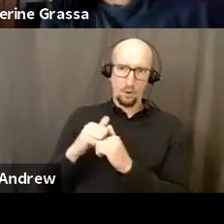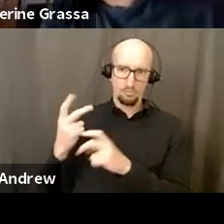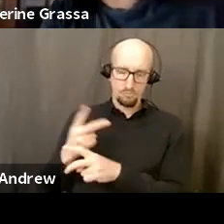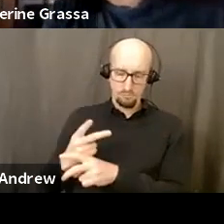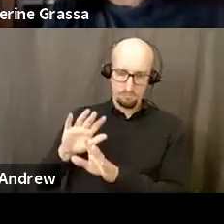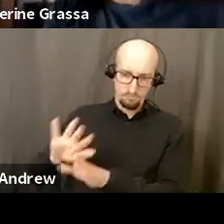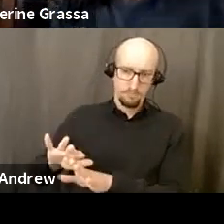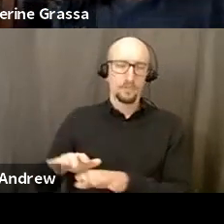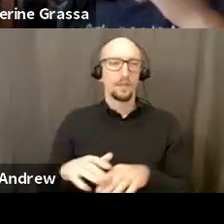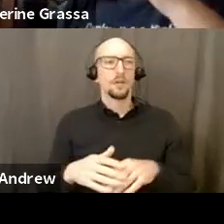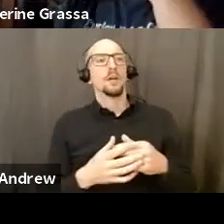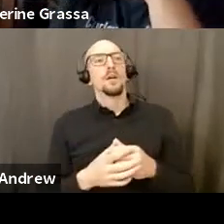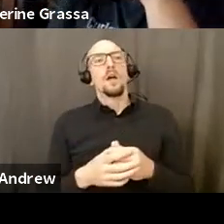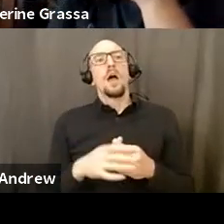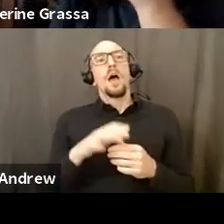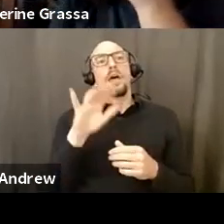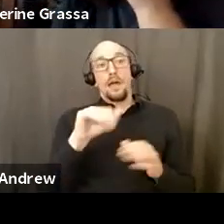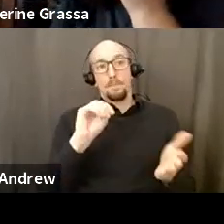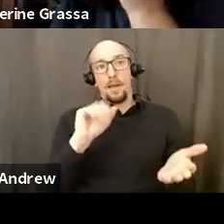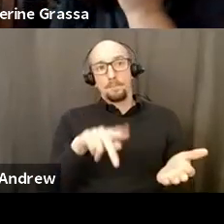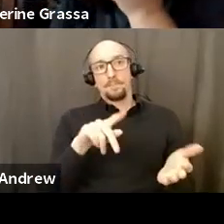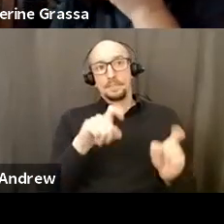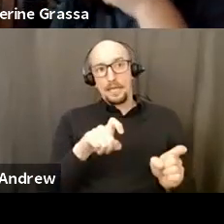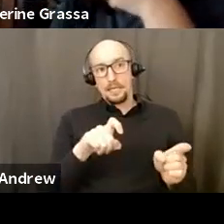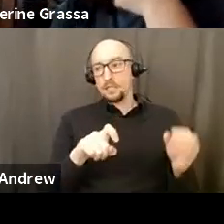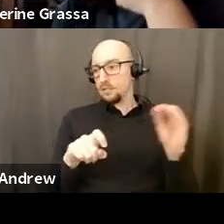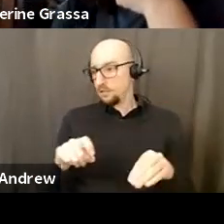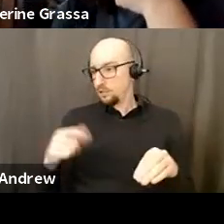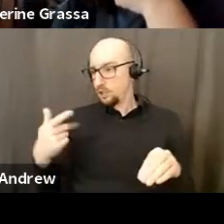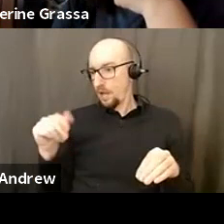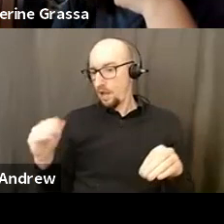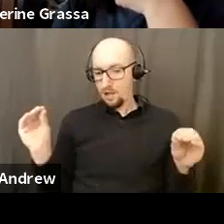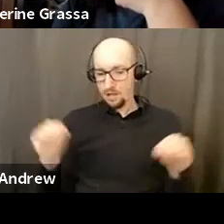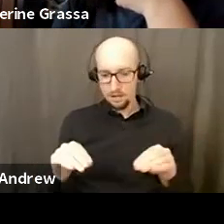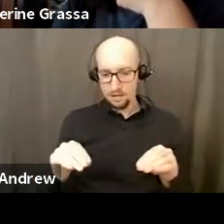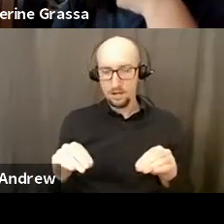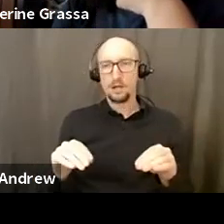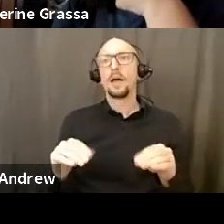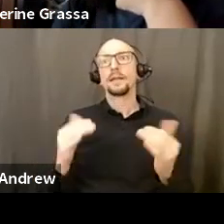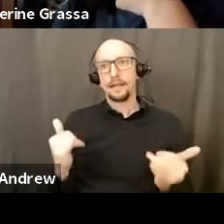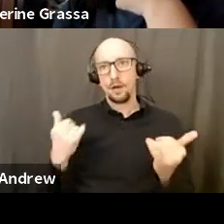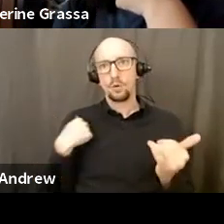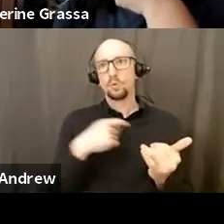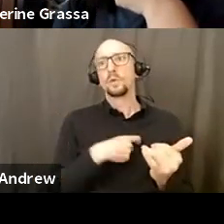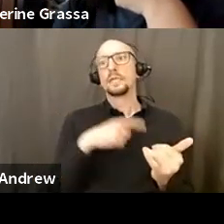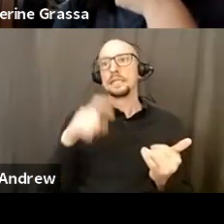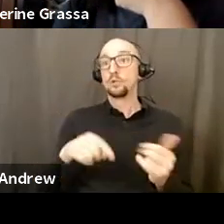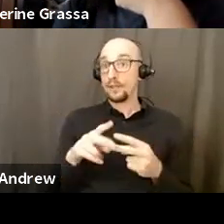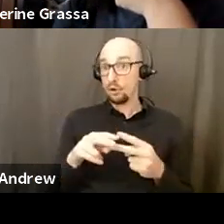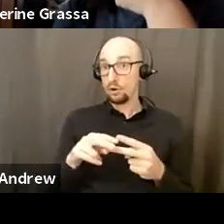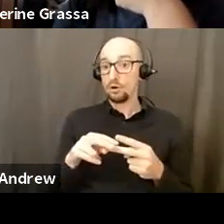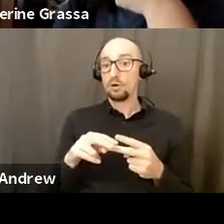And that leads us to not only trying to reach consensus on whether we use an